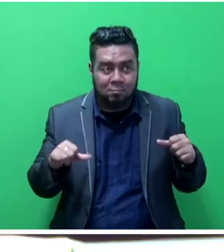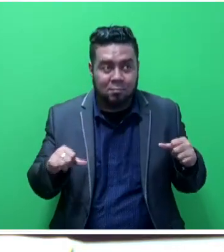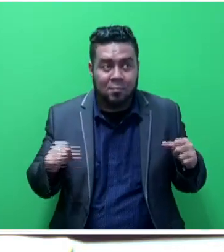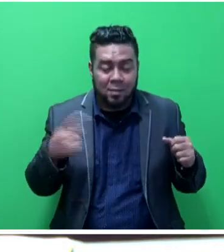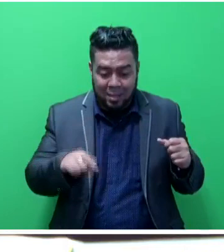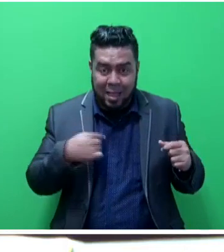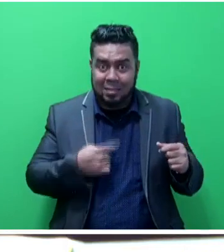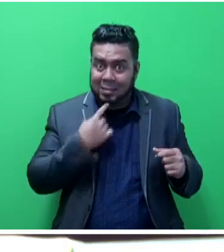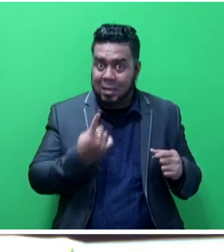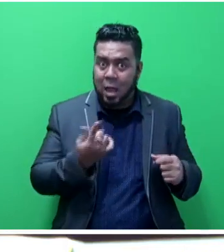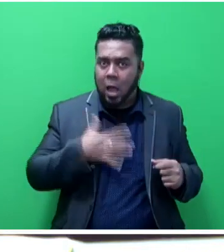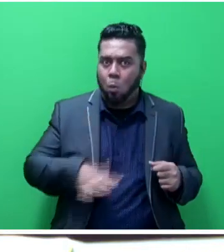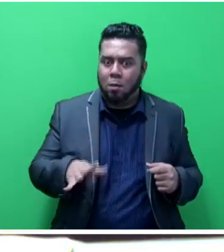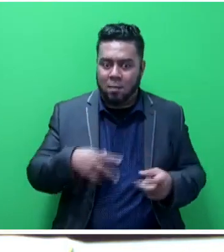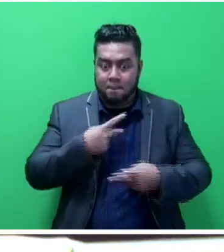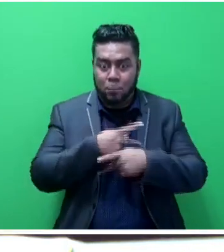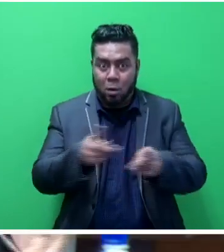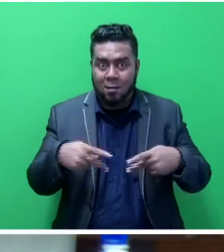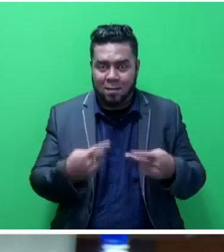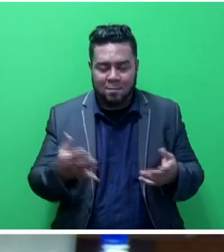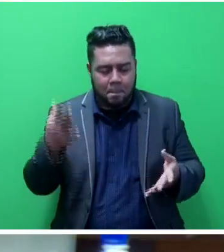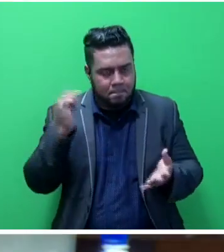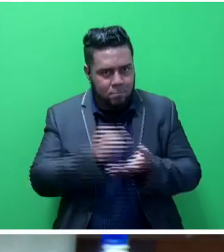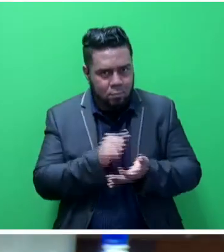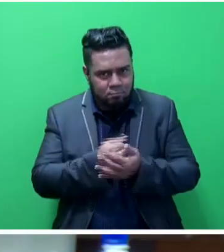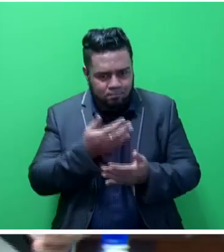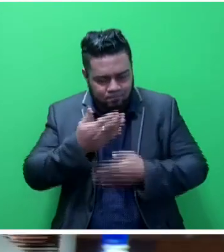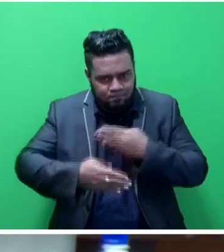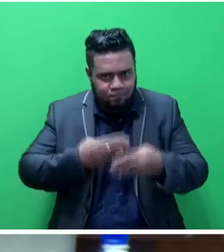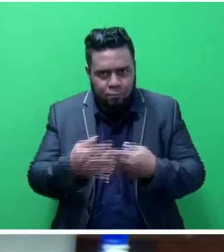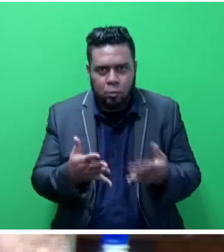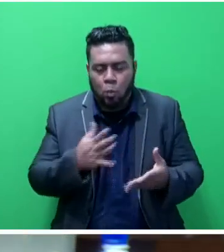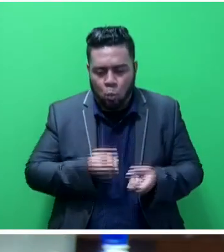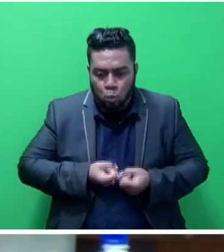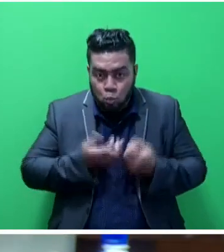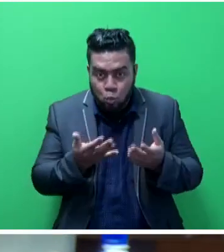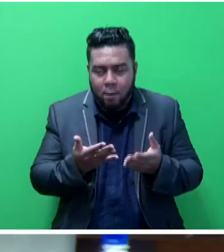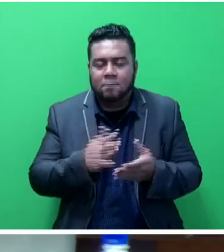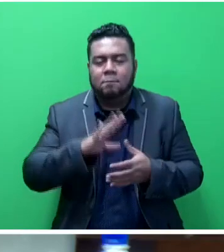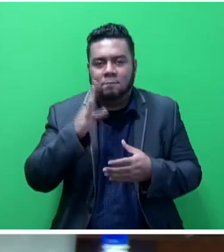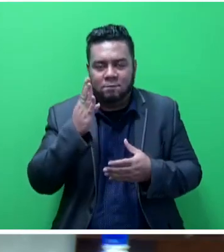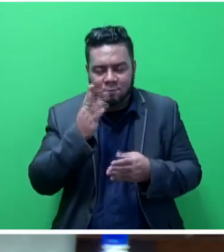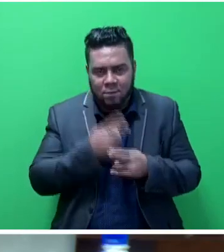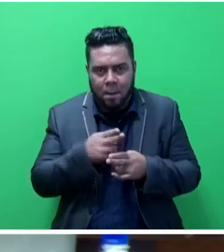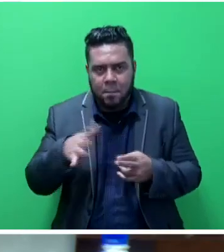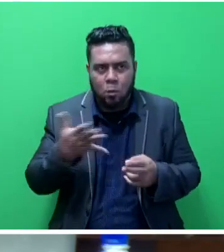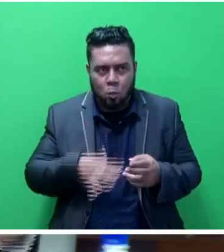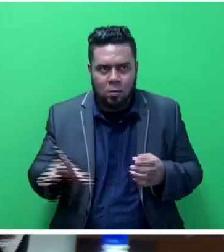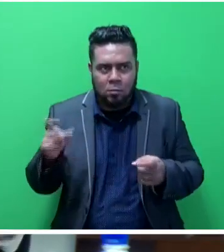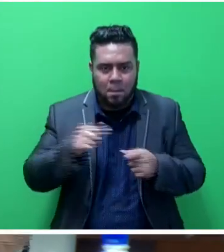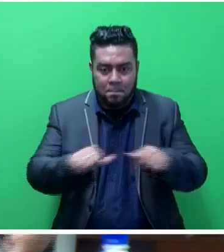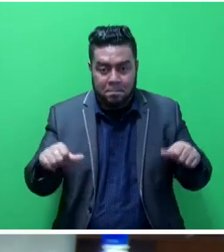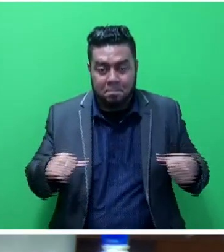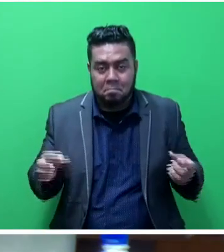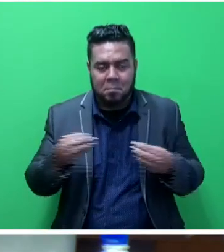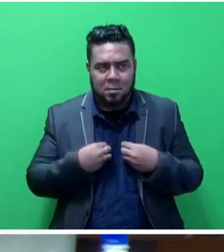as I said, I want the productive, efficient, committed, full-time farmers who want to treat agriculture as a